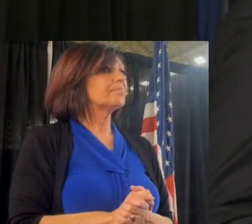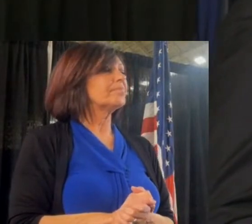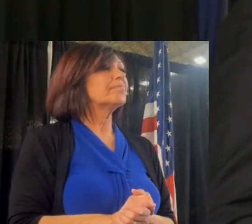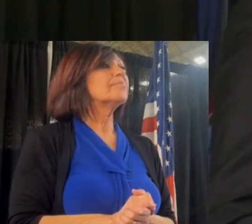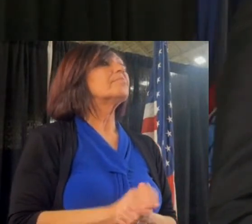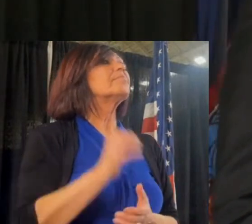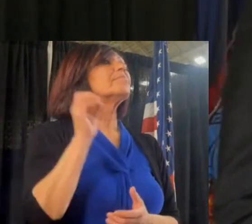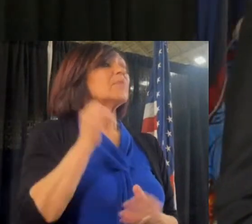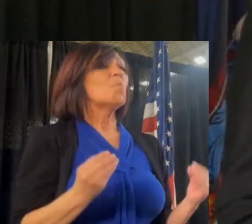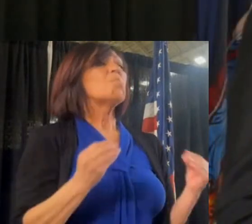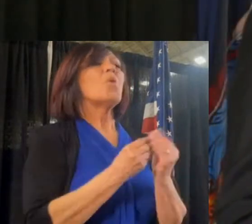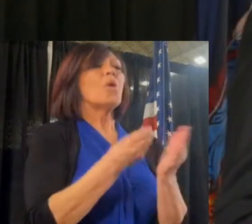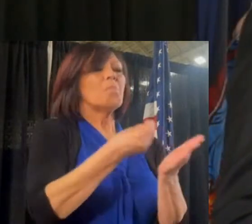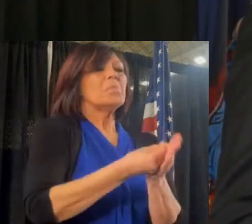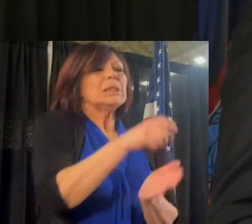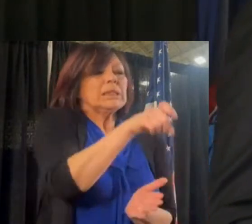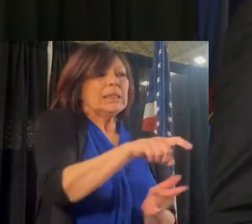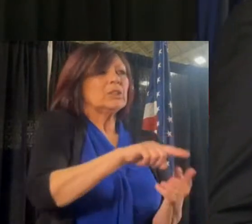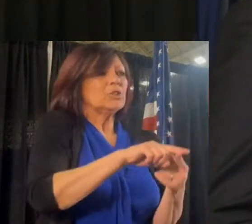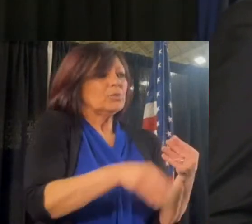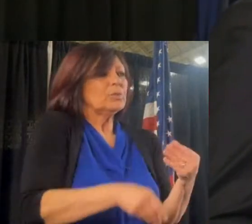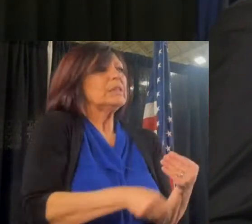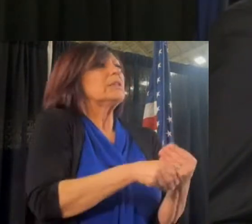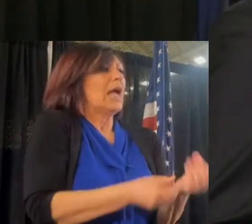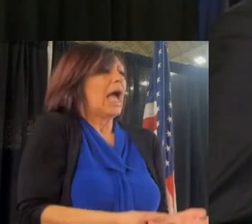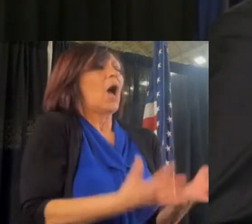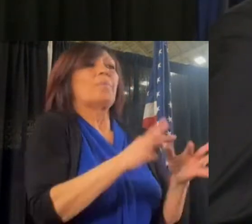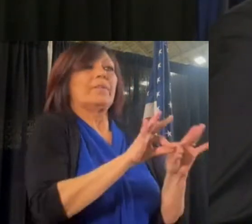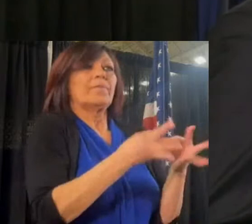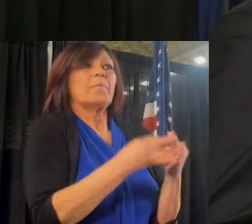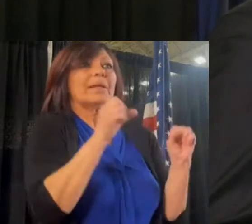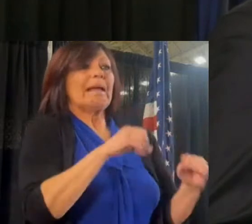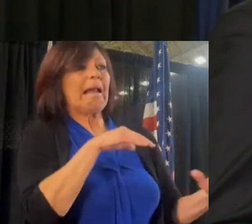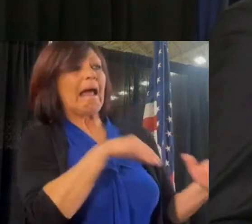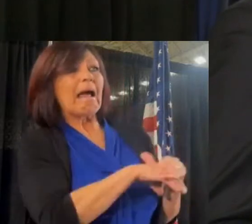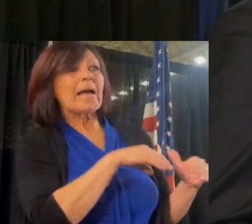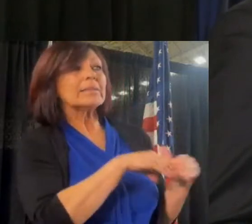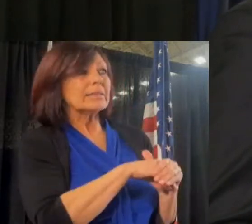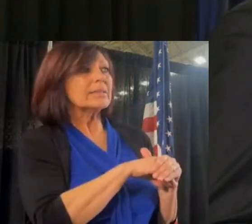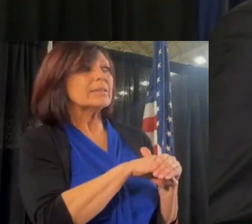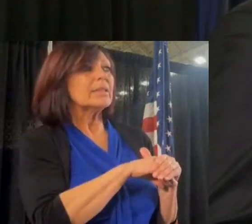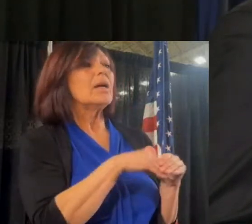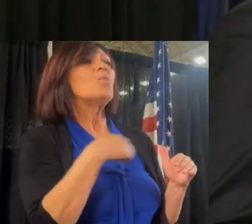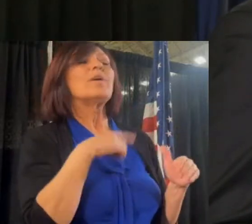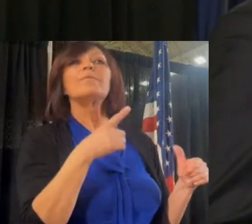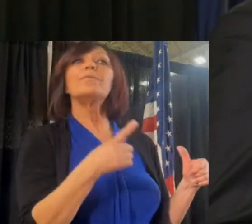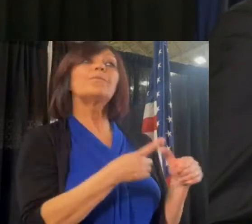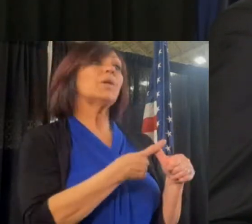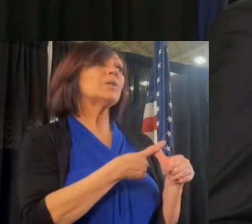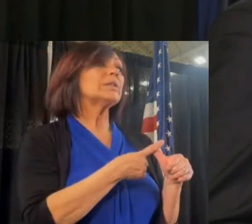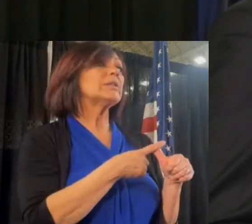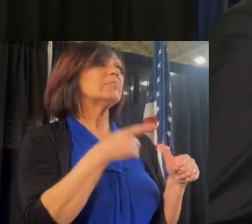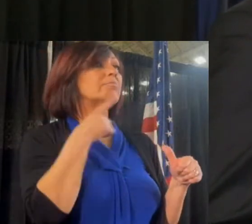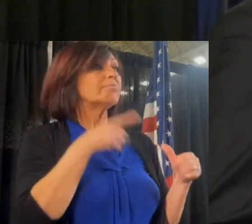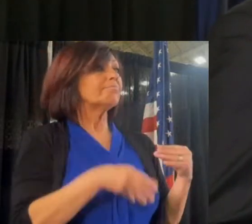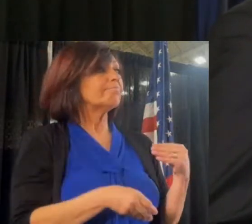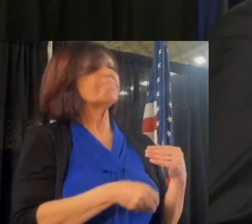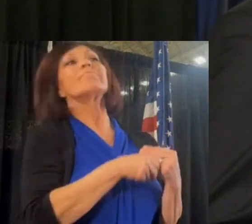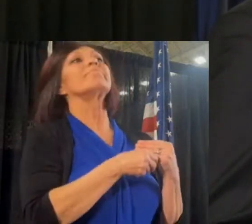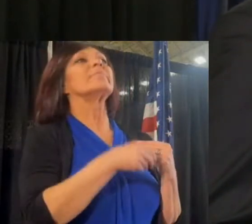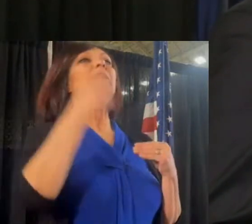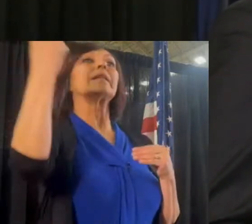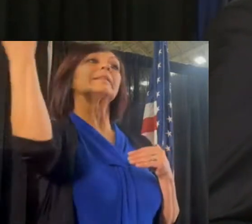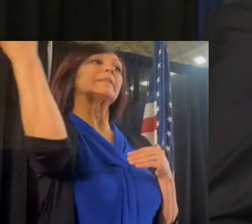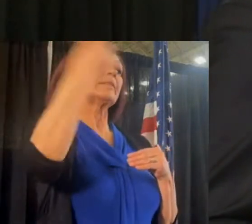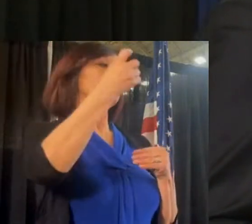Although more funding is needed to increase the number of families who can access this program, we must first increase the subsidy we